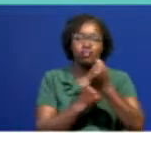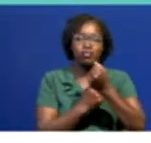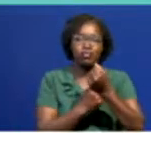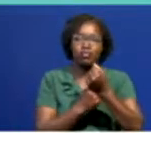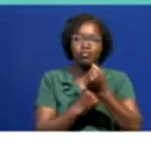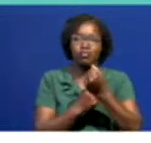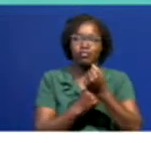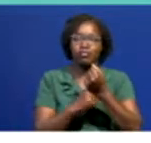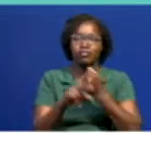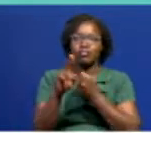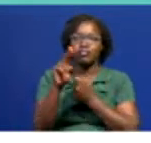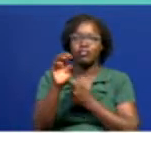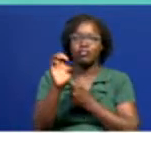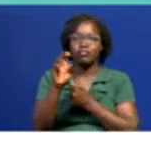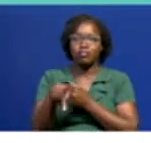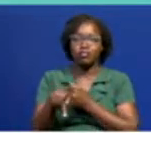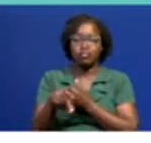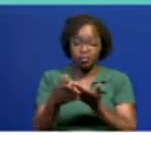The UNEP is right here.